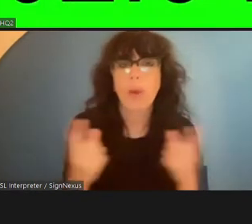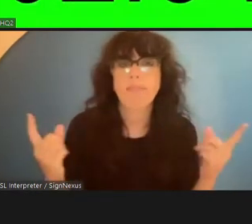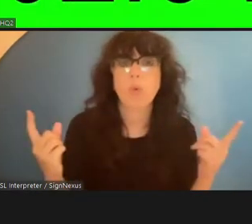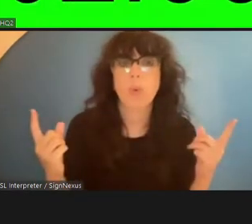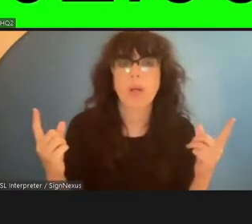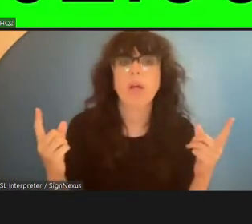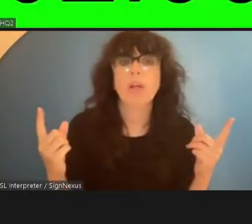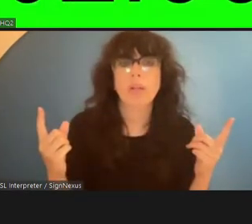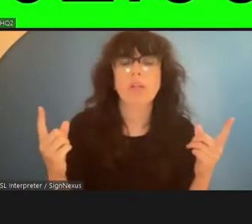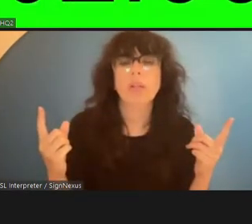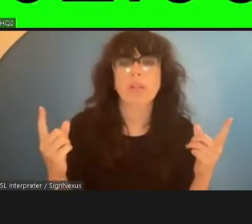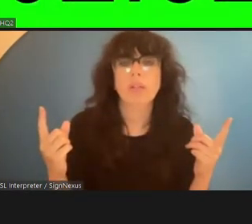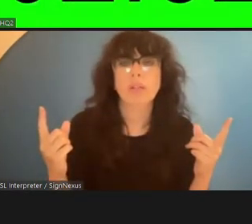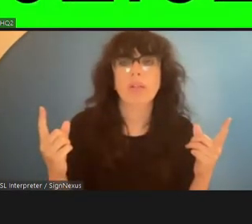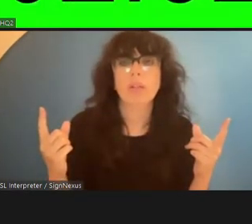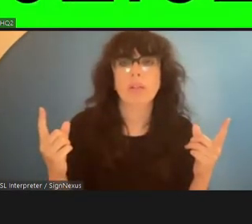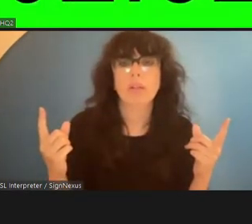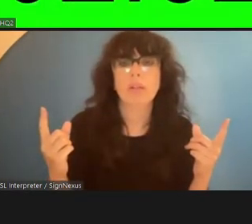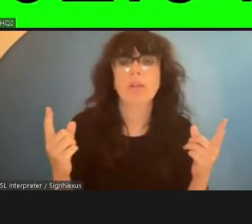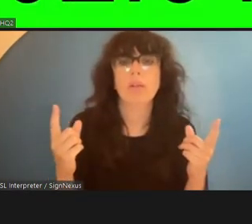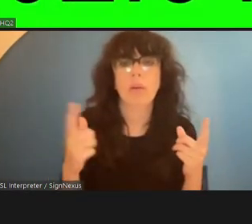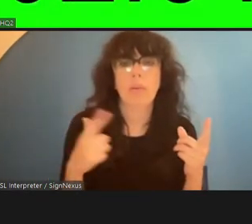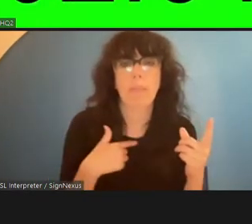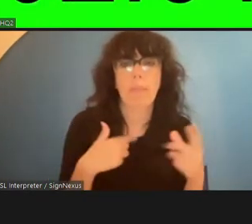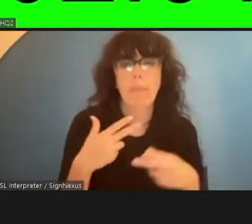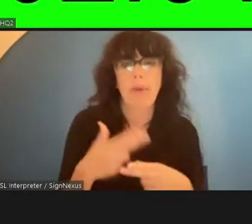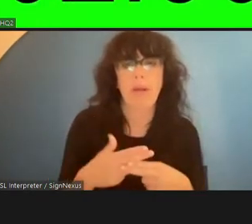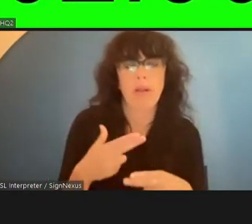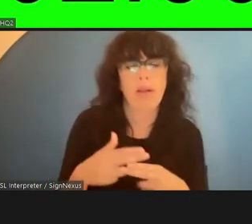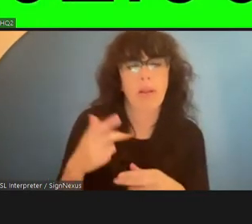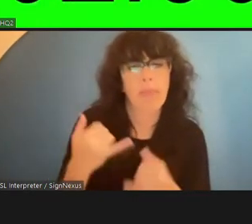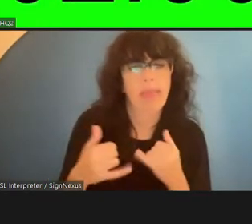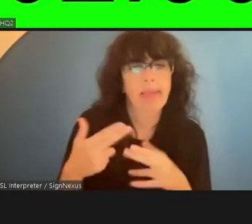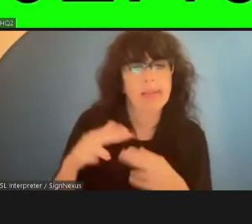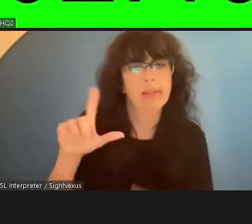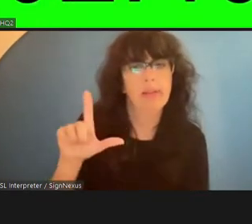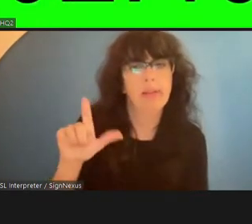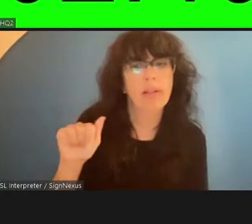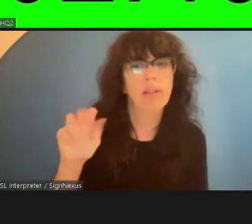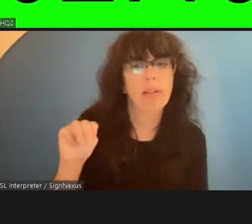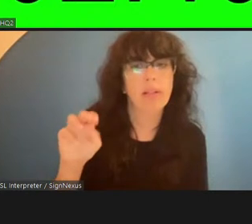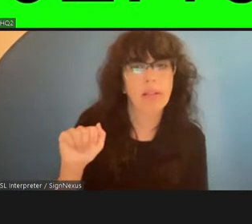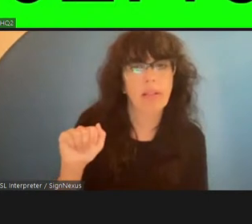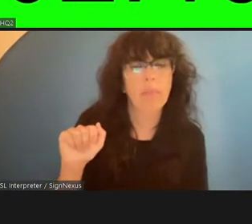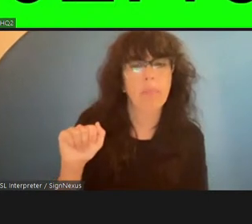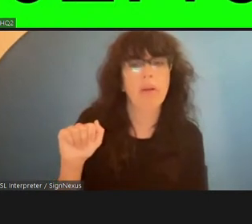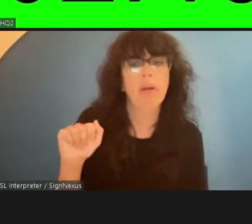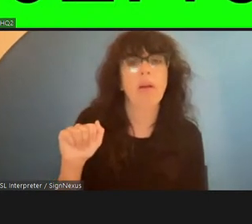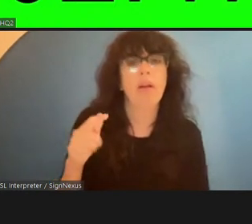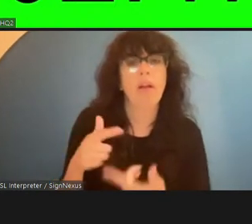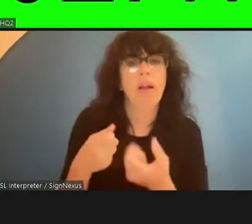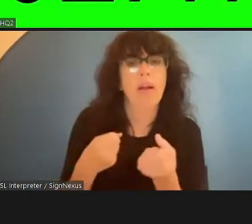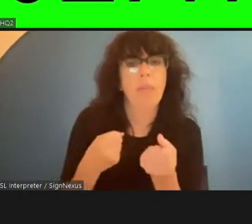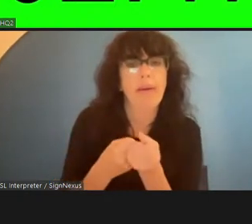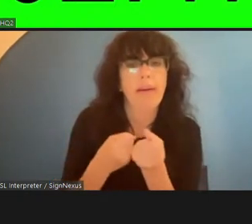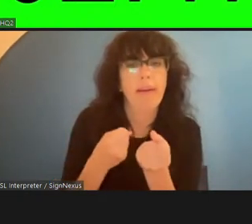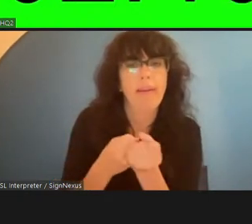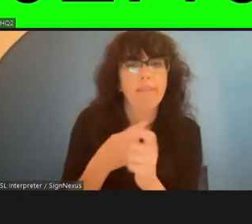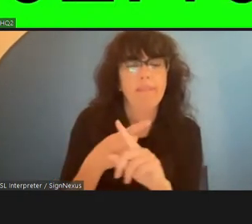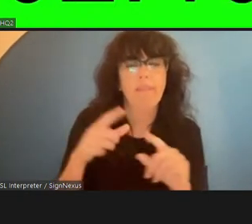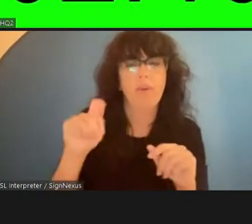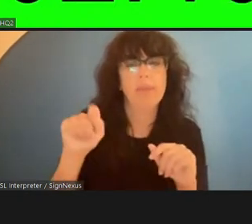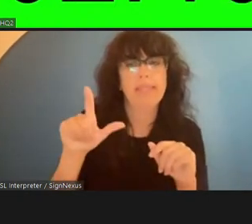giving this opportunity uh my name is sunan lama uh i am a driver and advocate from the uh from the tlc